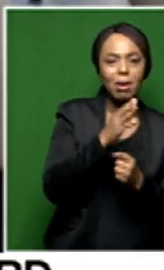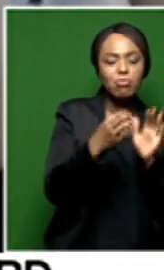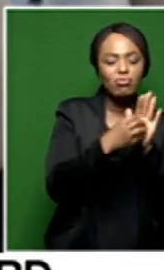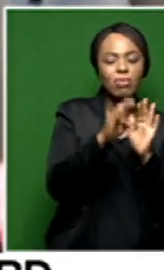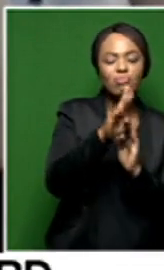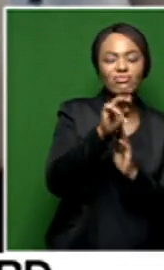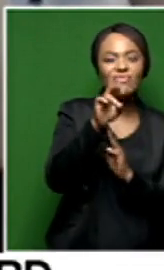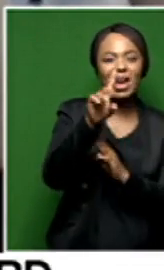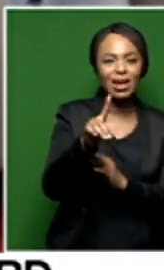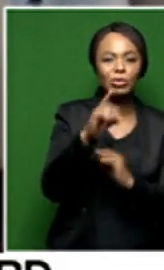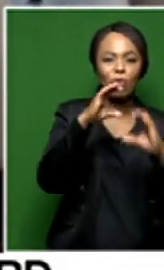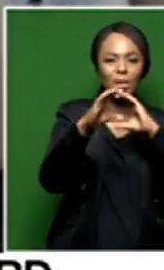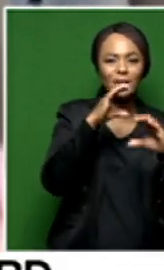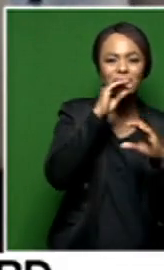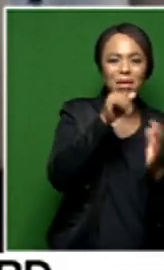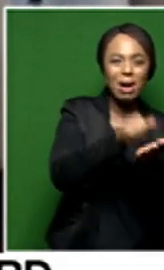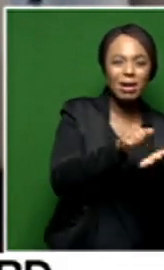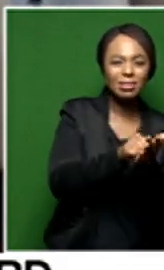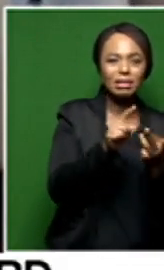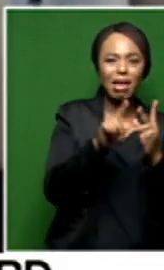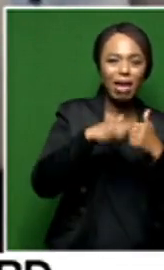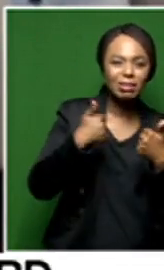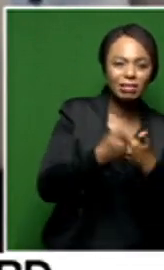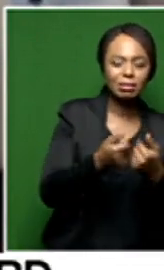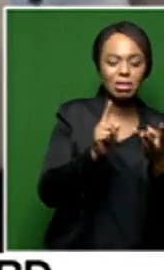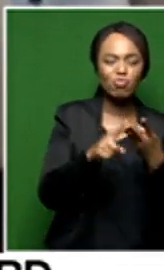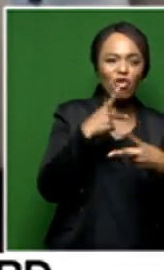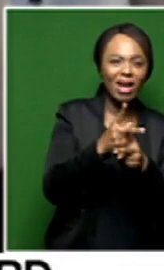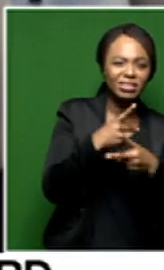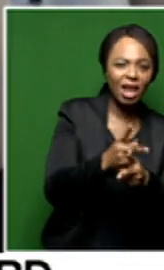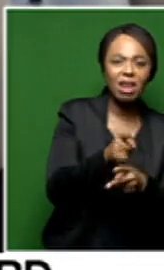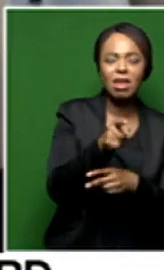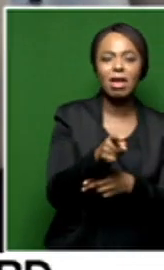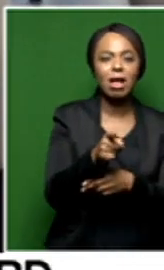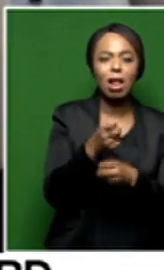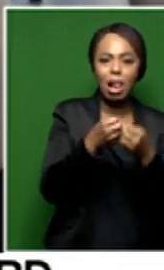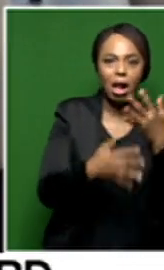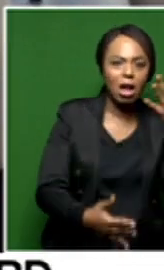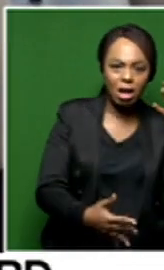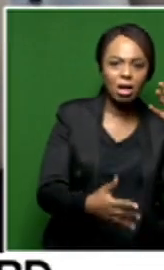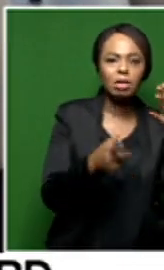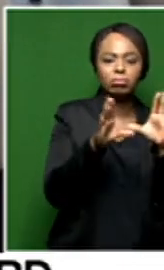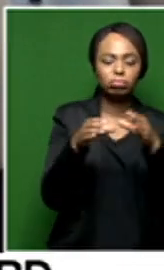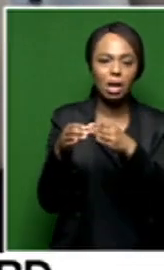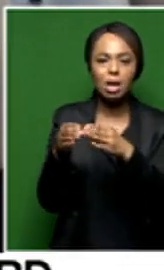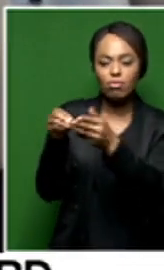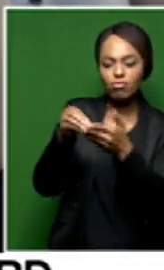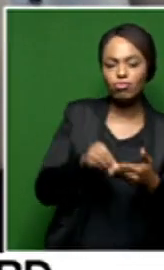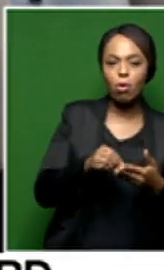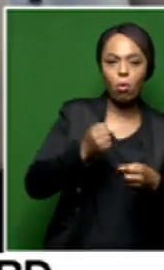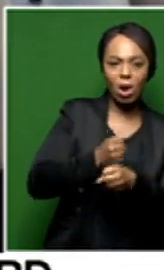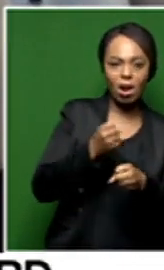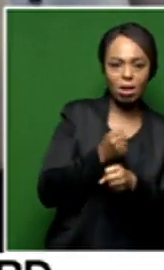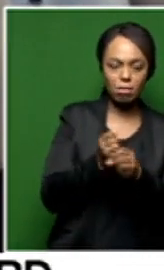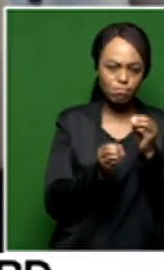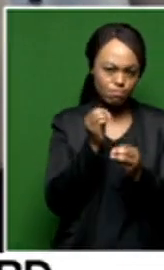brand communication, it's marketing, it's the agency environment, it's production. Our entire industry is continuously putting work. And the things that we